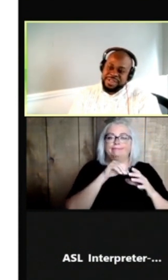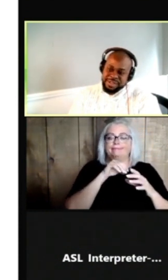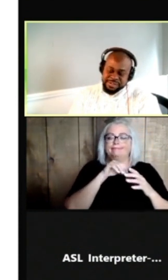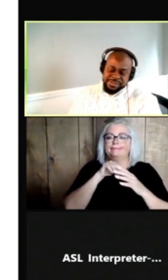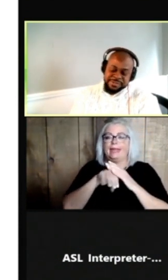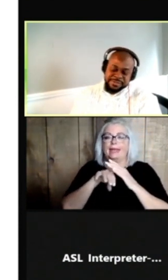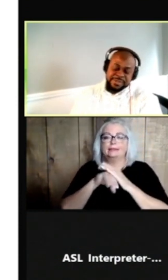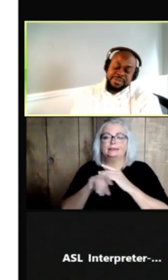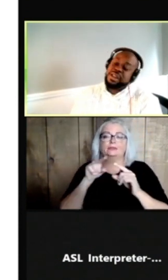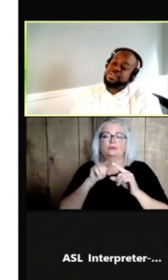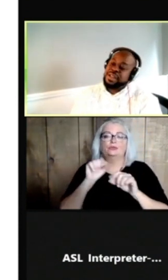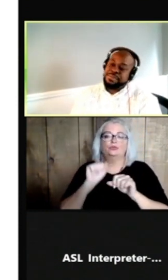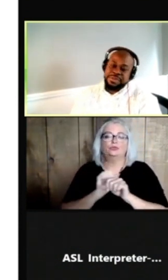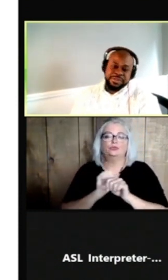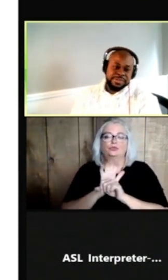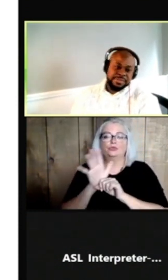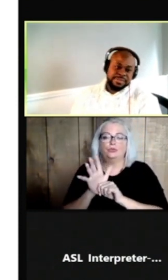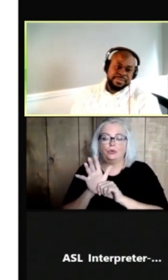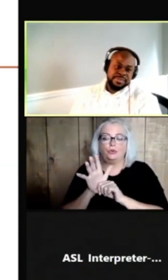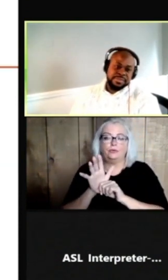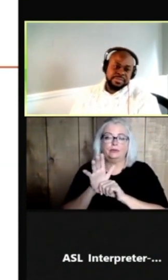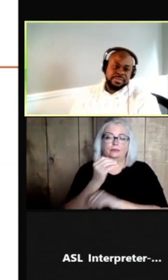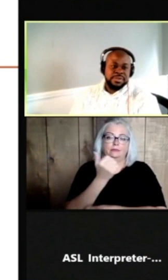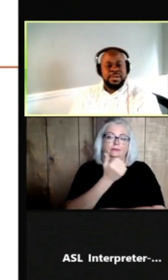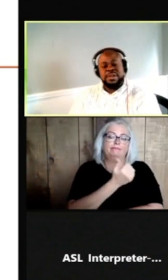COVID-19 vaccines. Next slide, please.